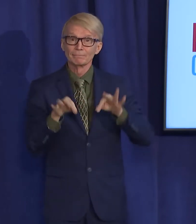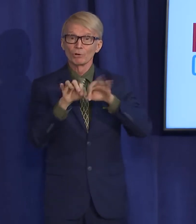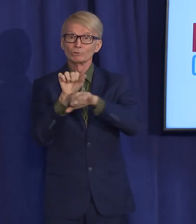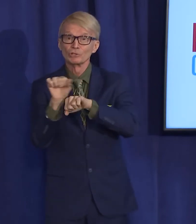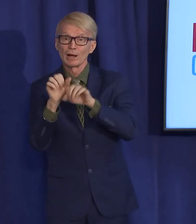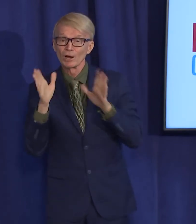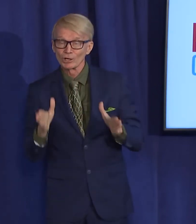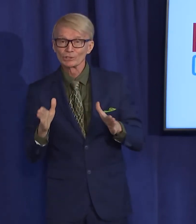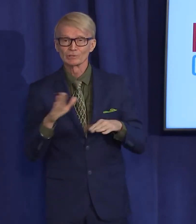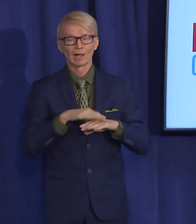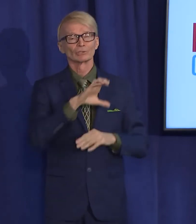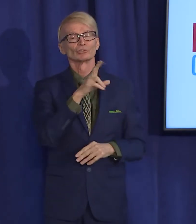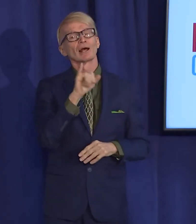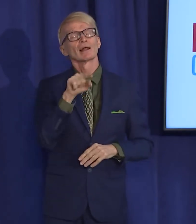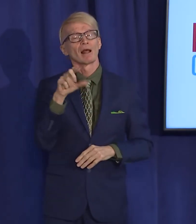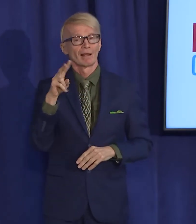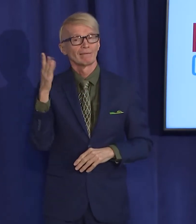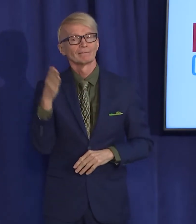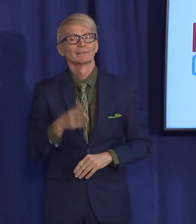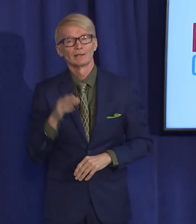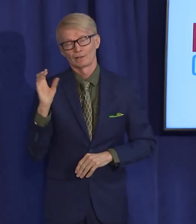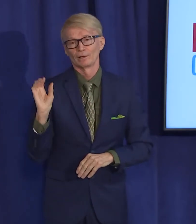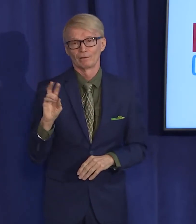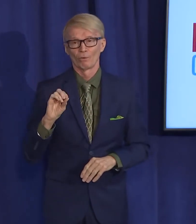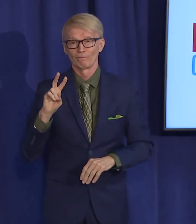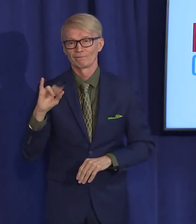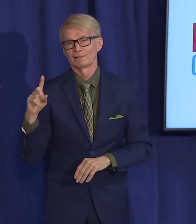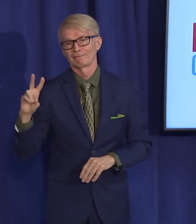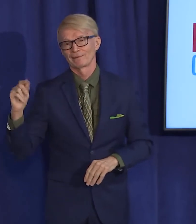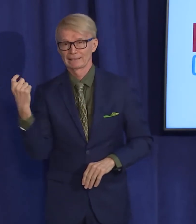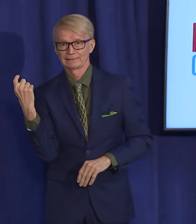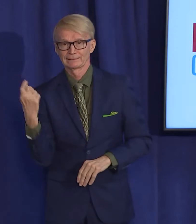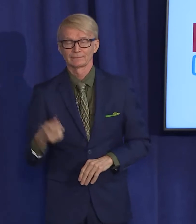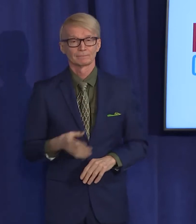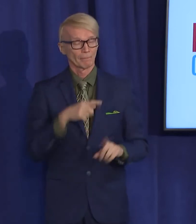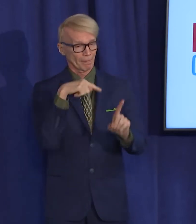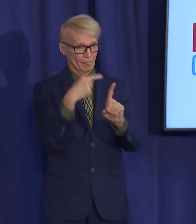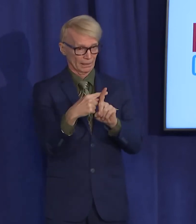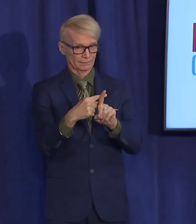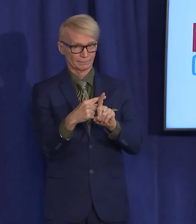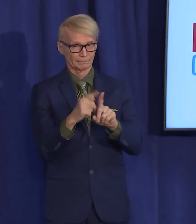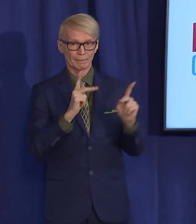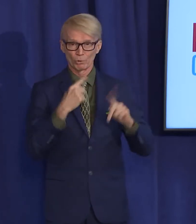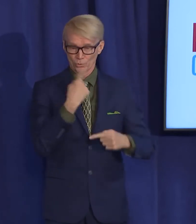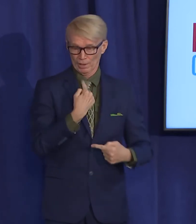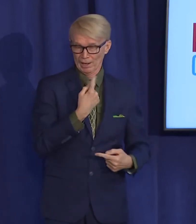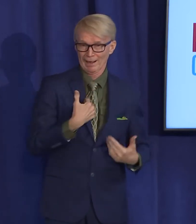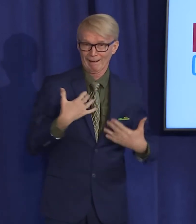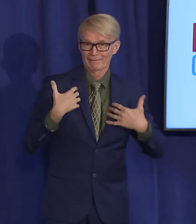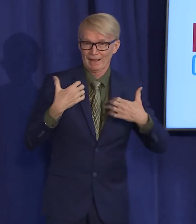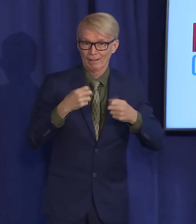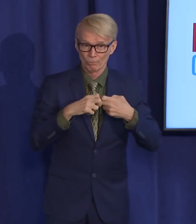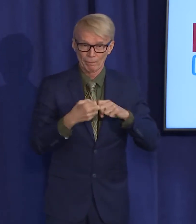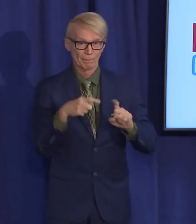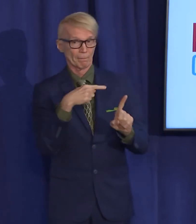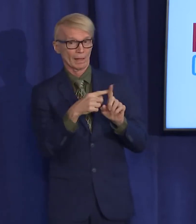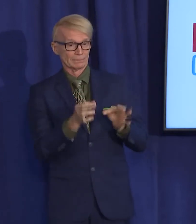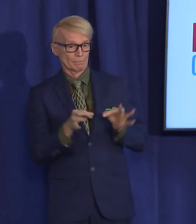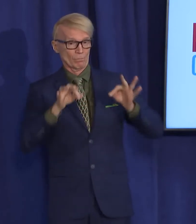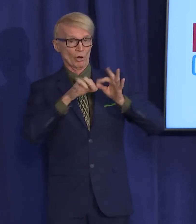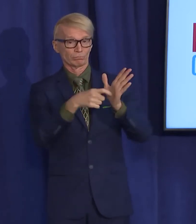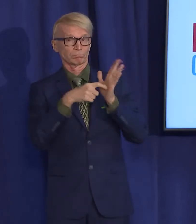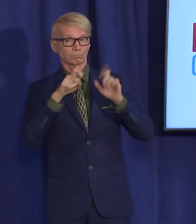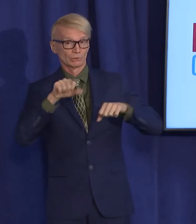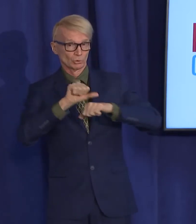chi.gov/covidvax. And I want to emphasize that between those with underlying conditions and essential workers and everybody in 1A